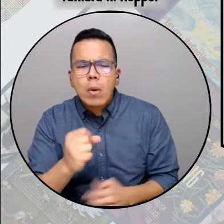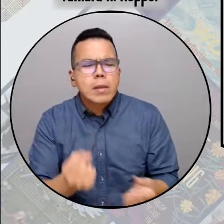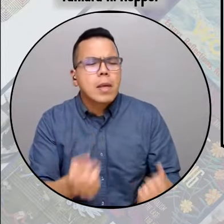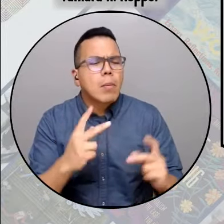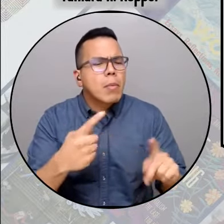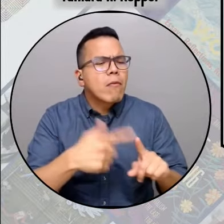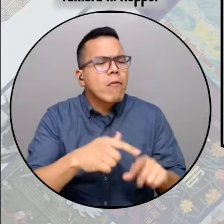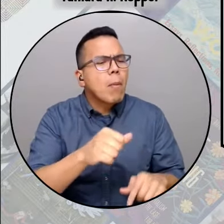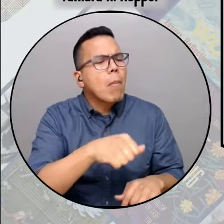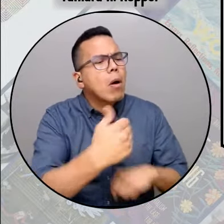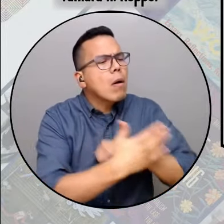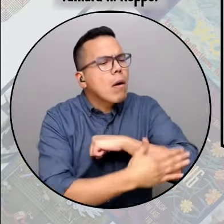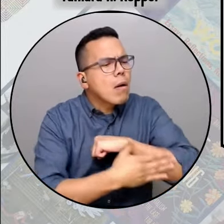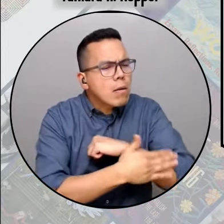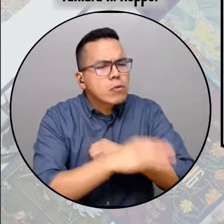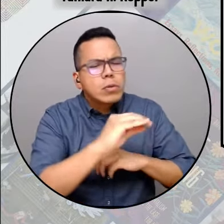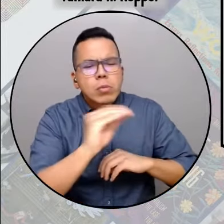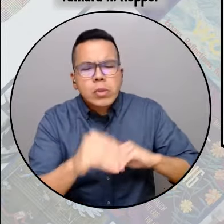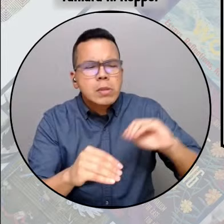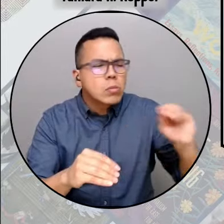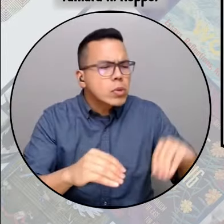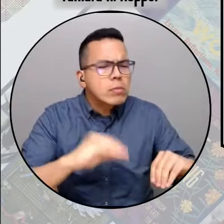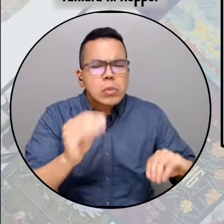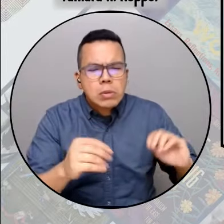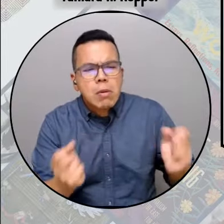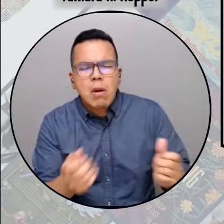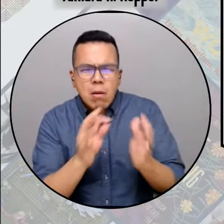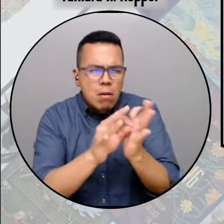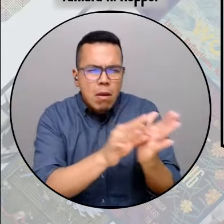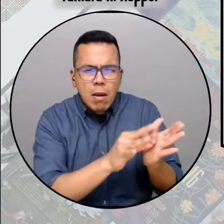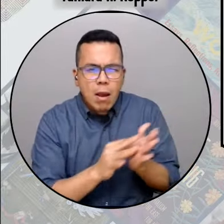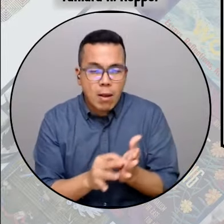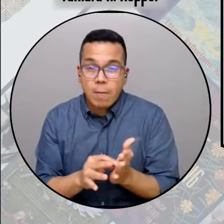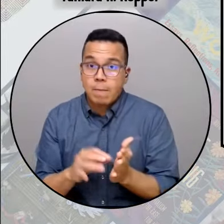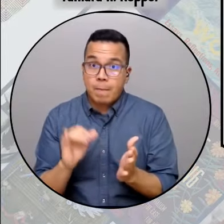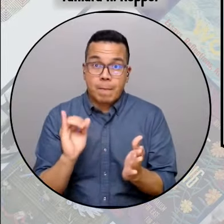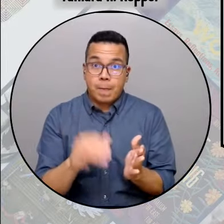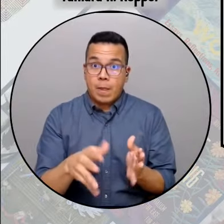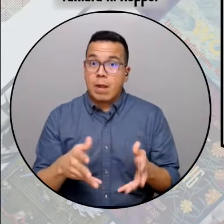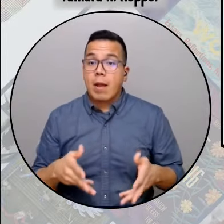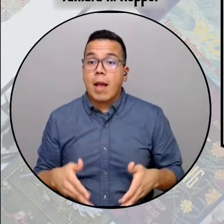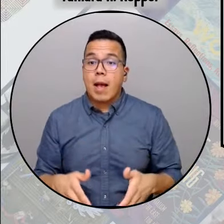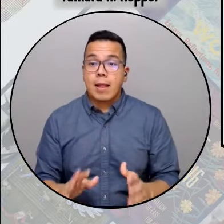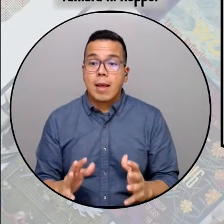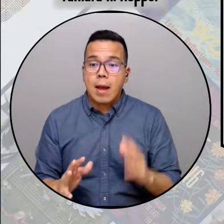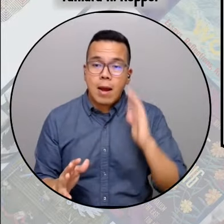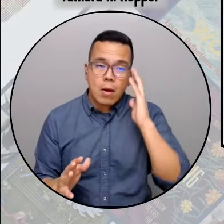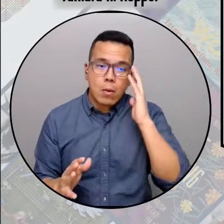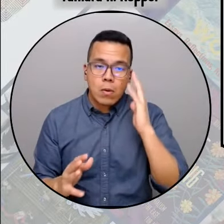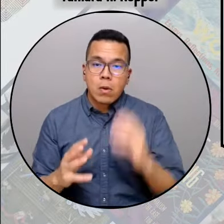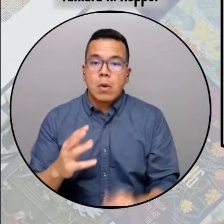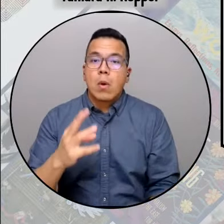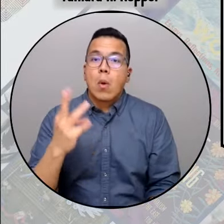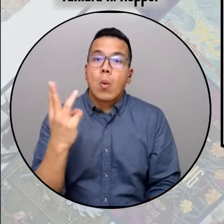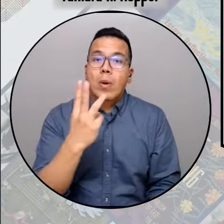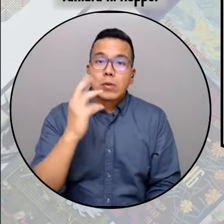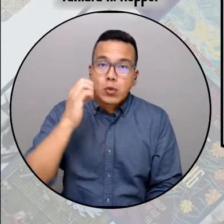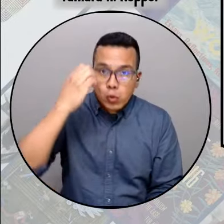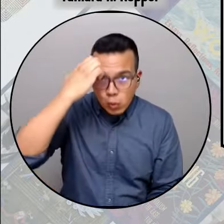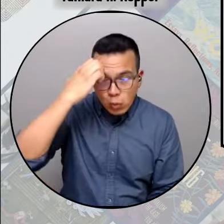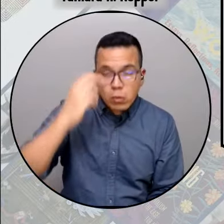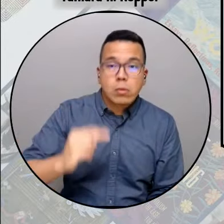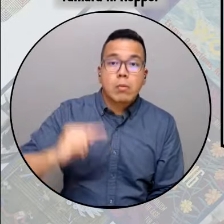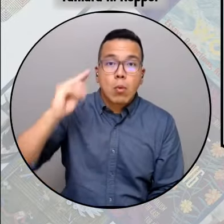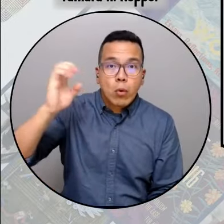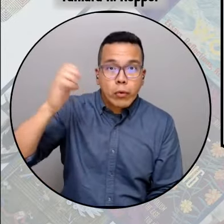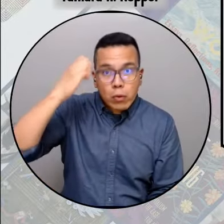it was a way to try to privilege kind of, you know, Western and Northern Europe. So it's with this act and